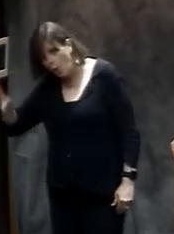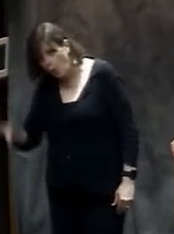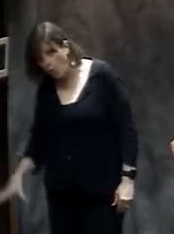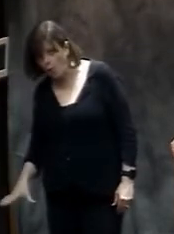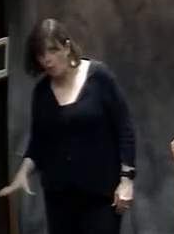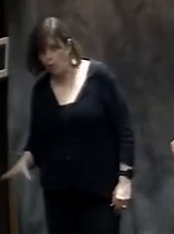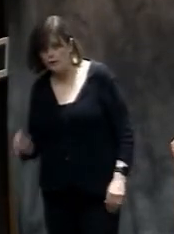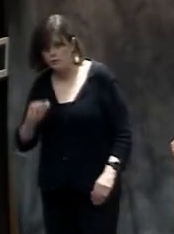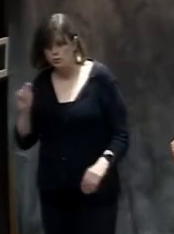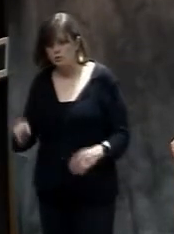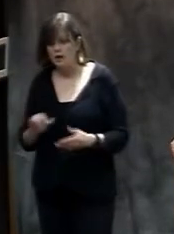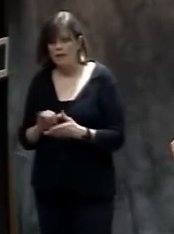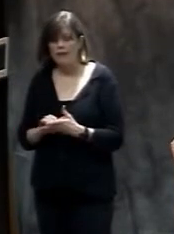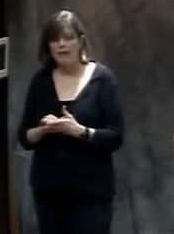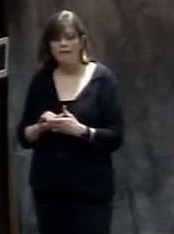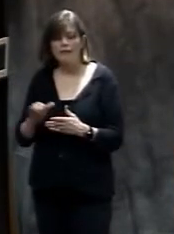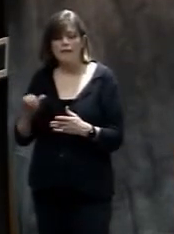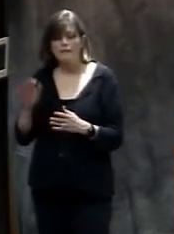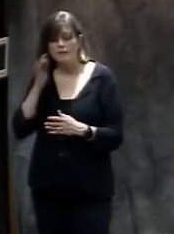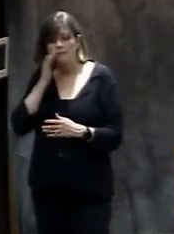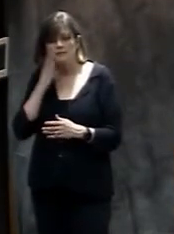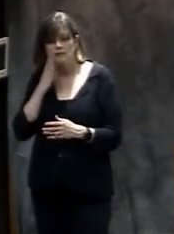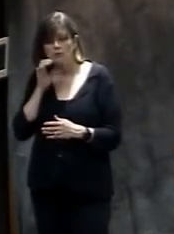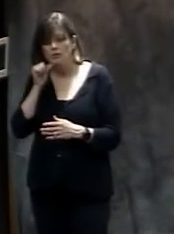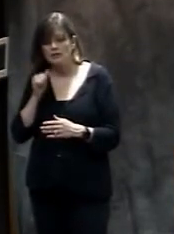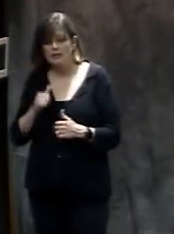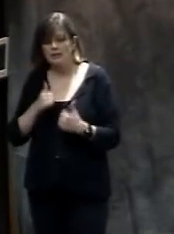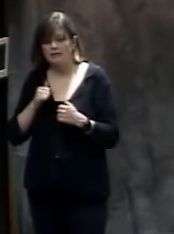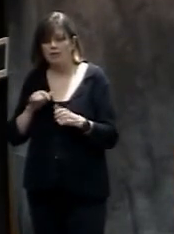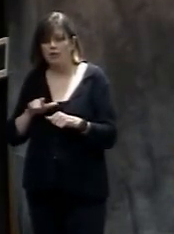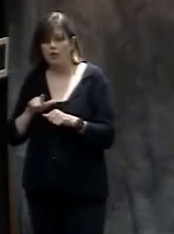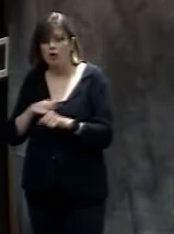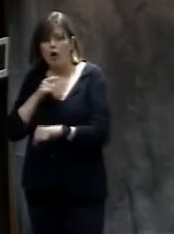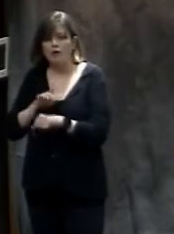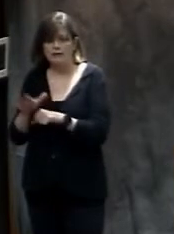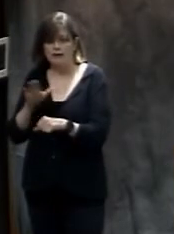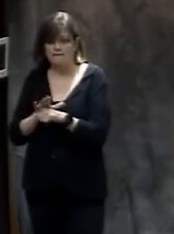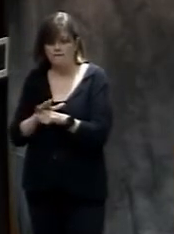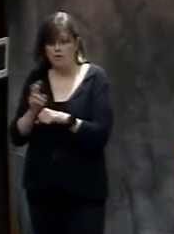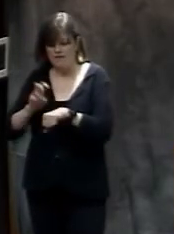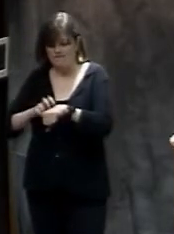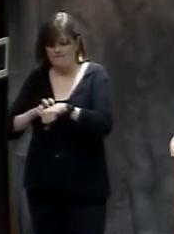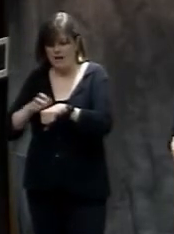the mosquito is not living long enough, for this virus to cycle.